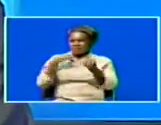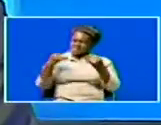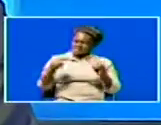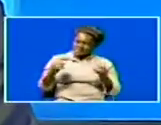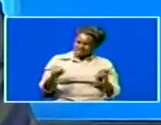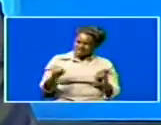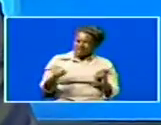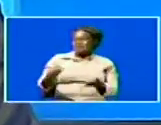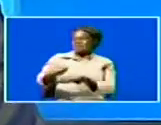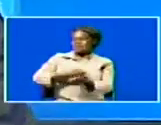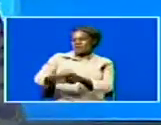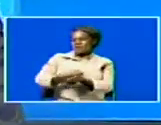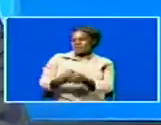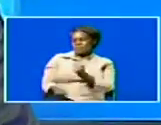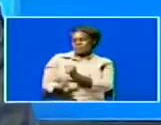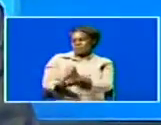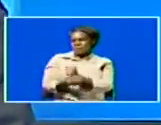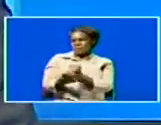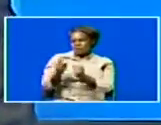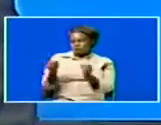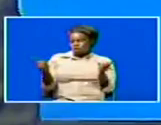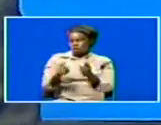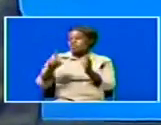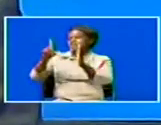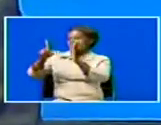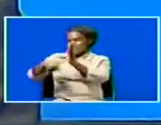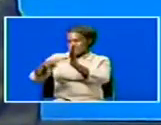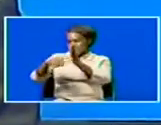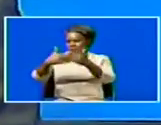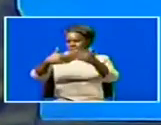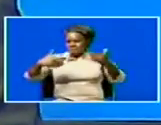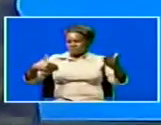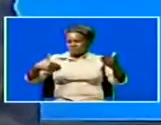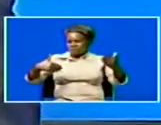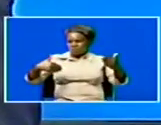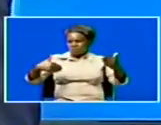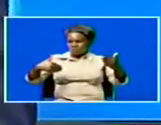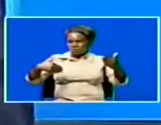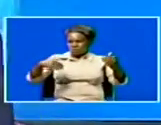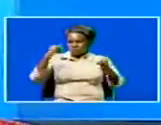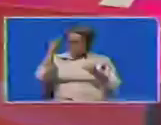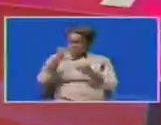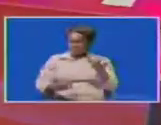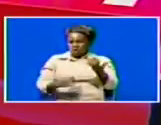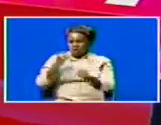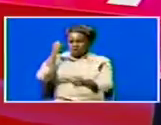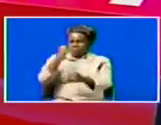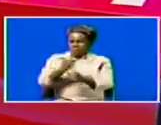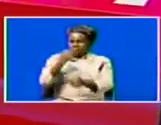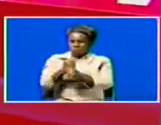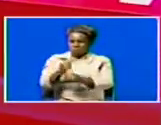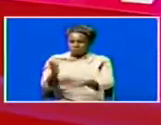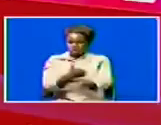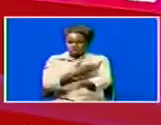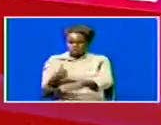here on Friday briefing. I'm going to go to Willis shortly, but before that, let's get one final performance by none other